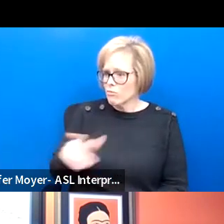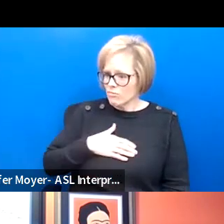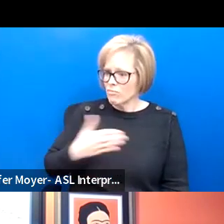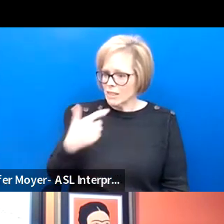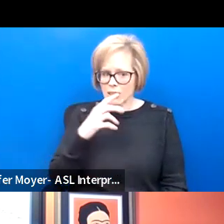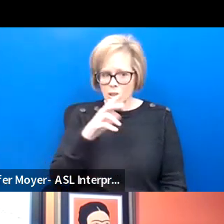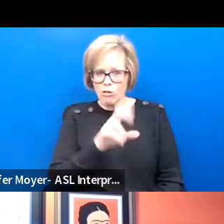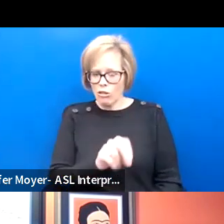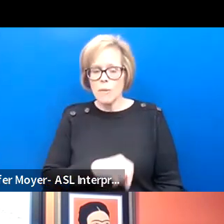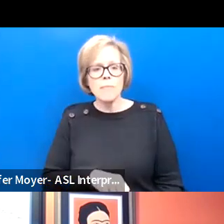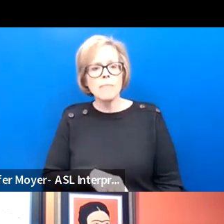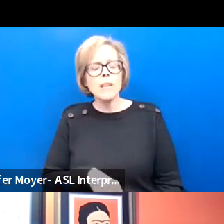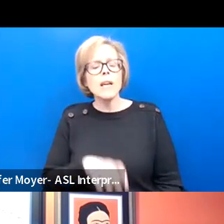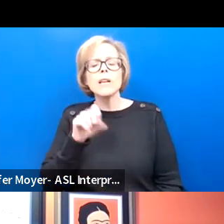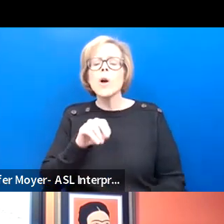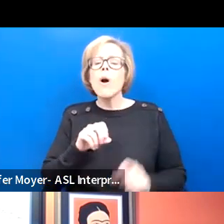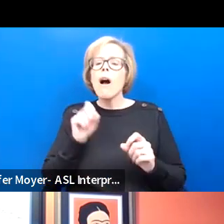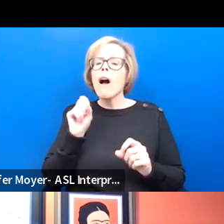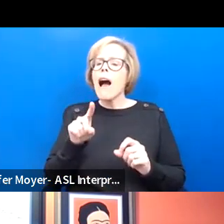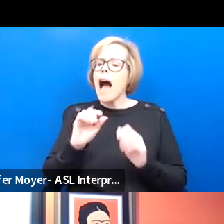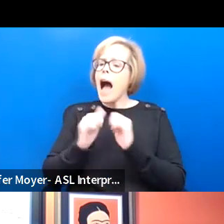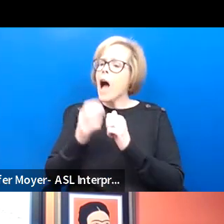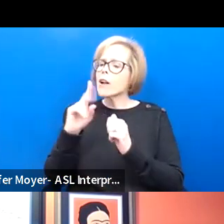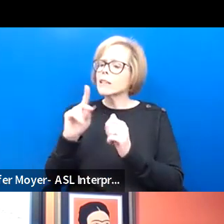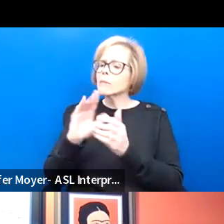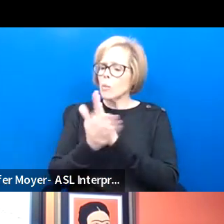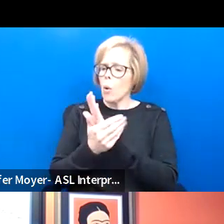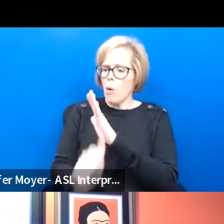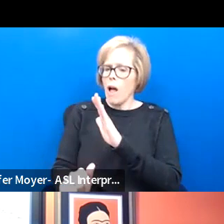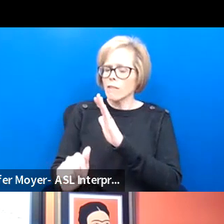How did getting qualified for Spanish change your practice, Dr. Tucker?